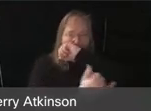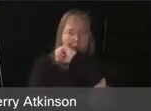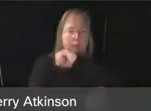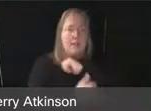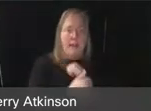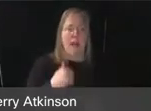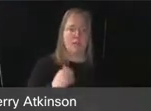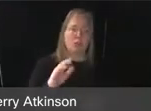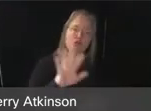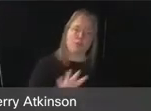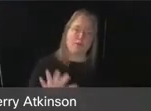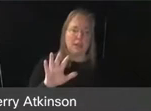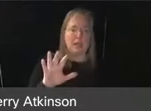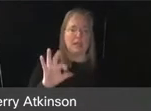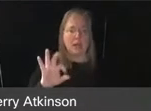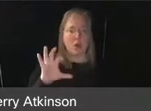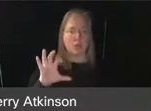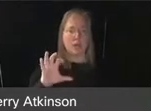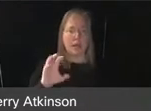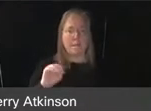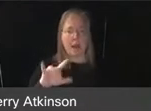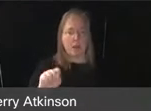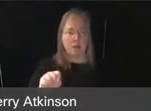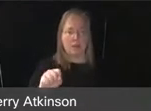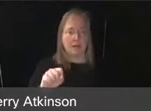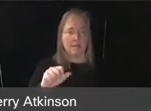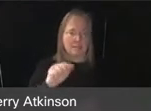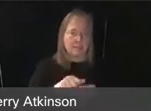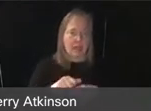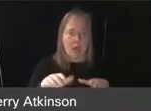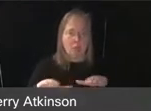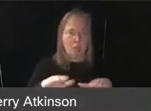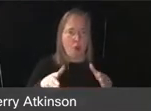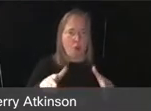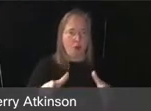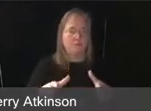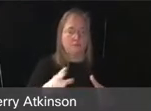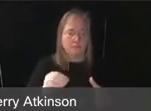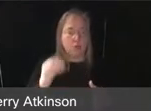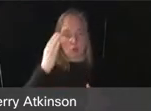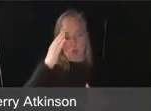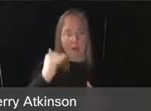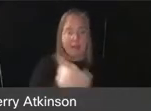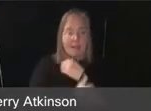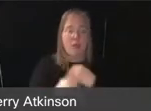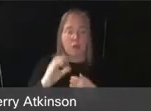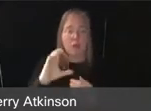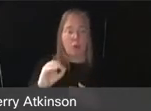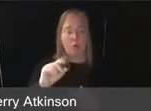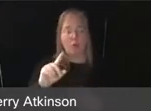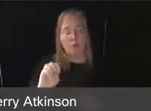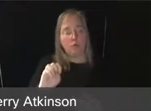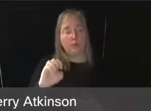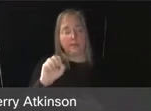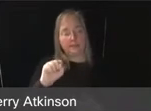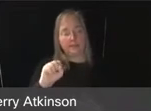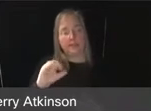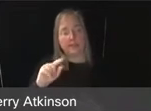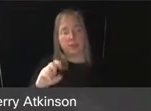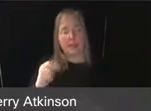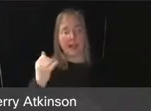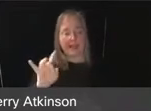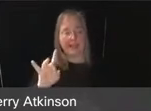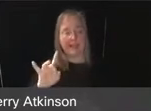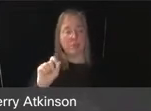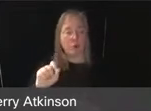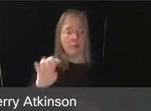of you may know, the county code section 18402, which discusses the responsibility of